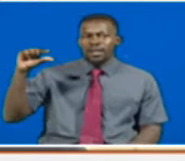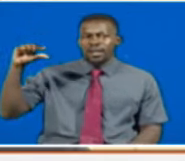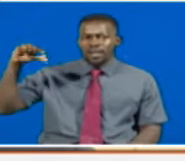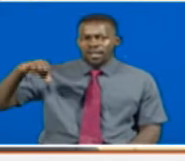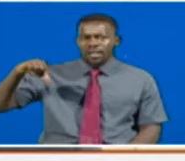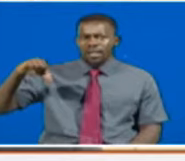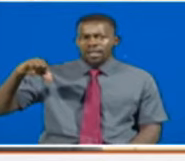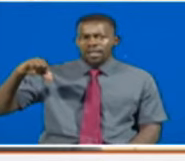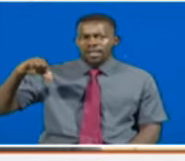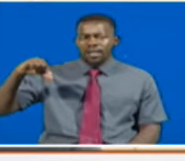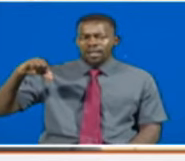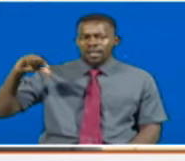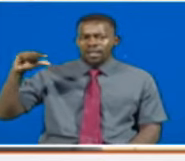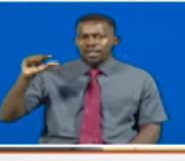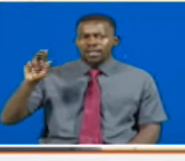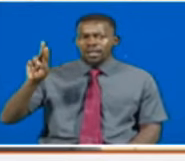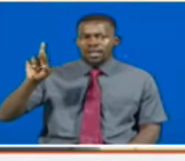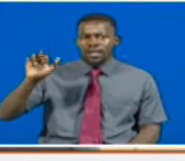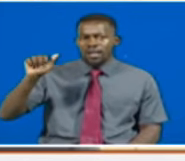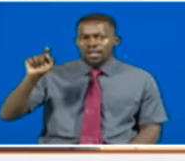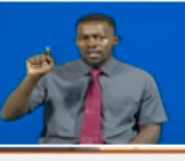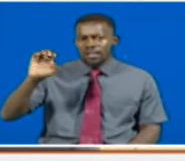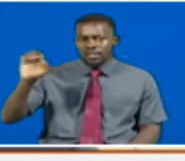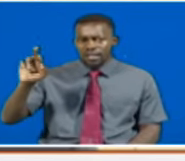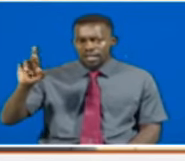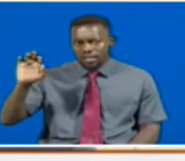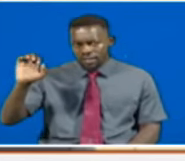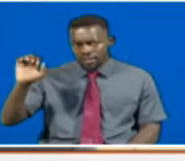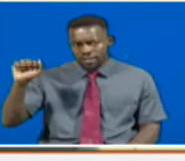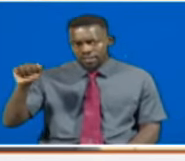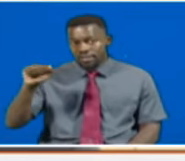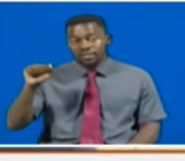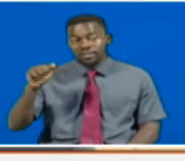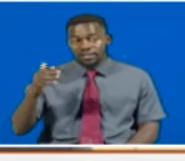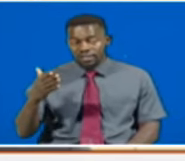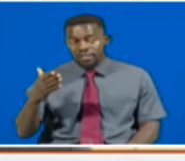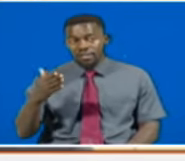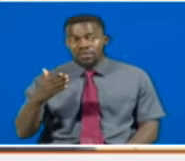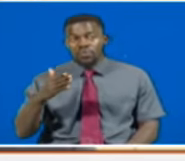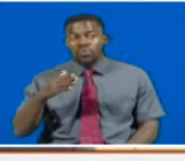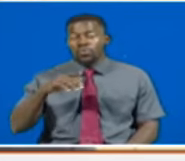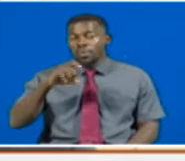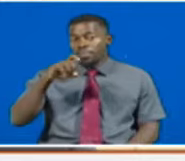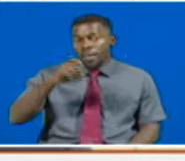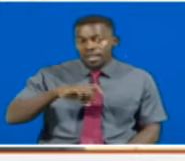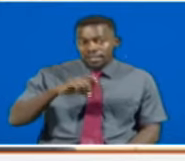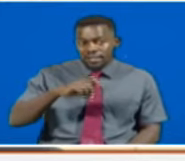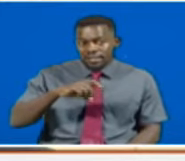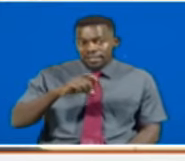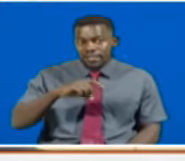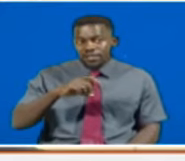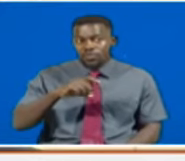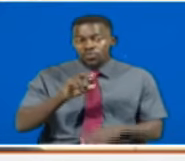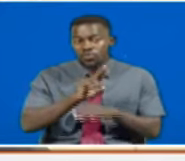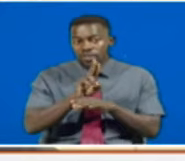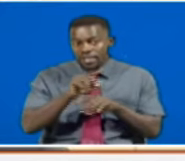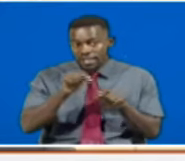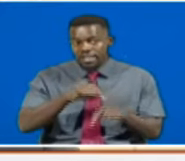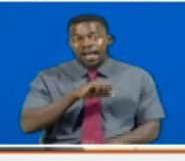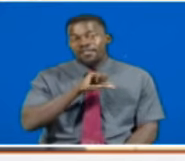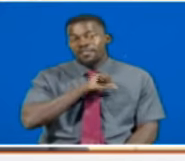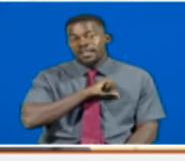him. It is now time that he should take steps. He should actually take advantage of this period